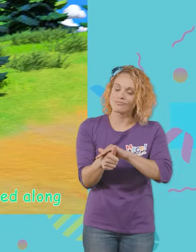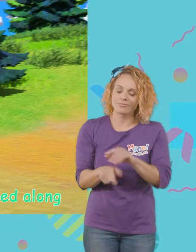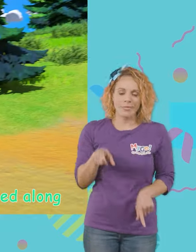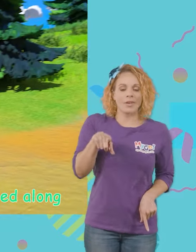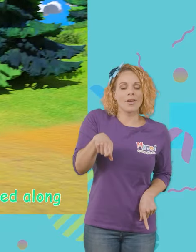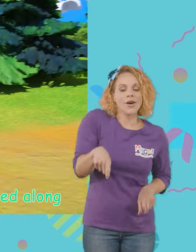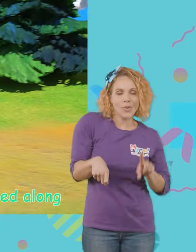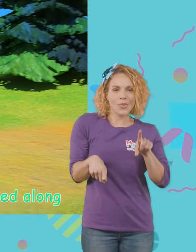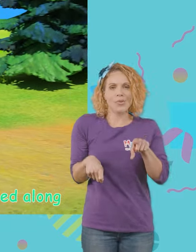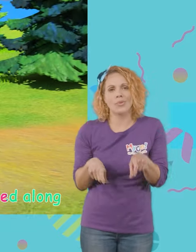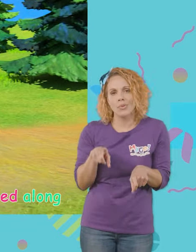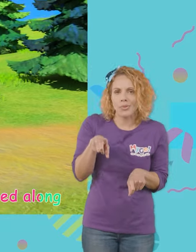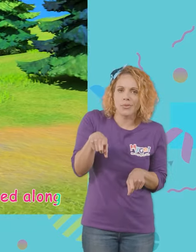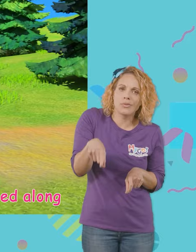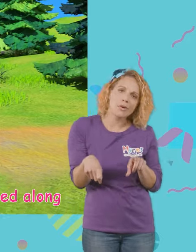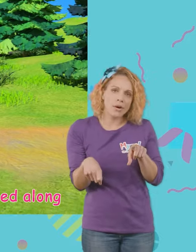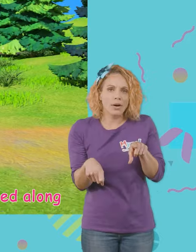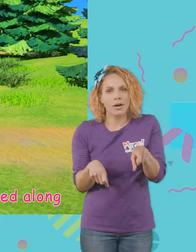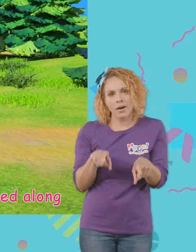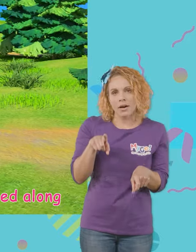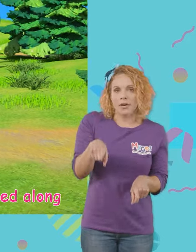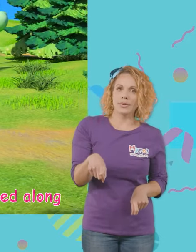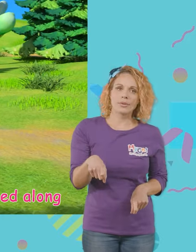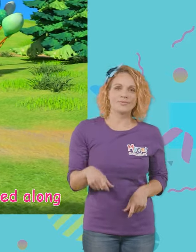tortoise very slowly crawled along